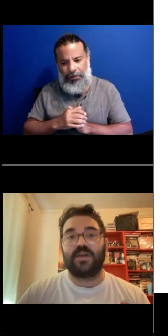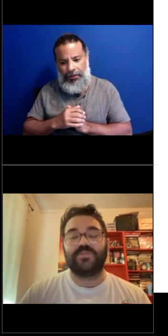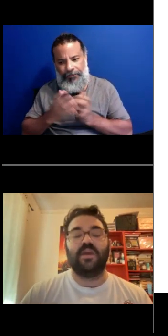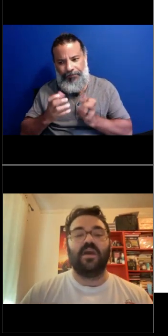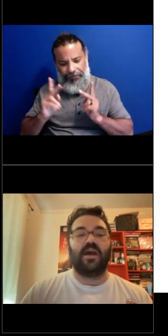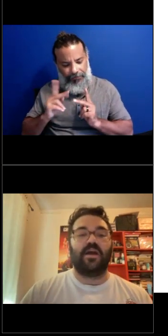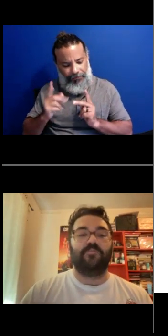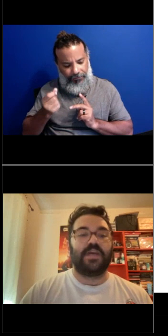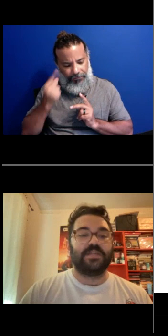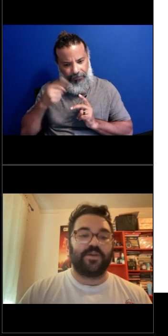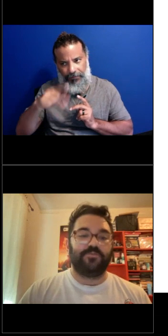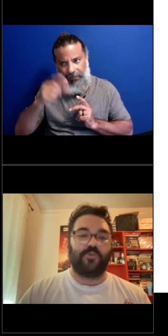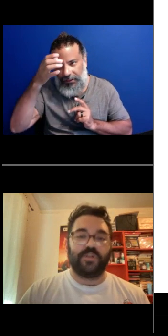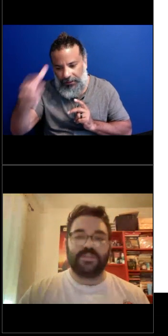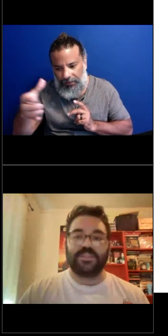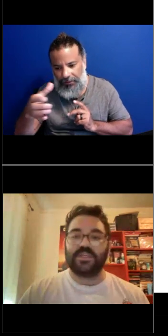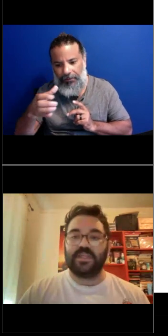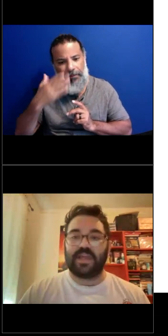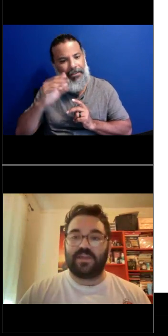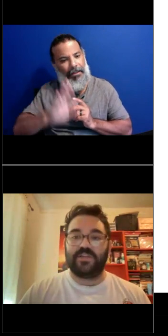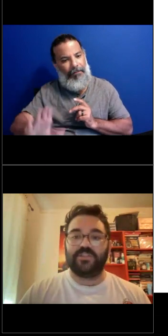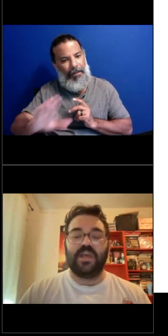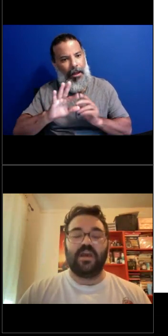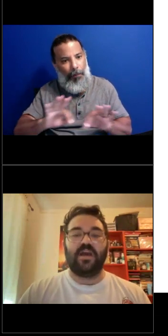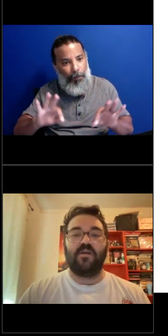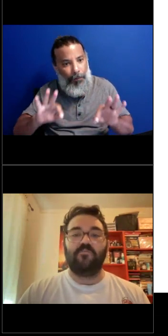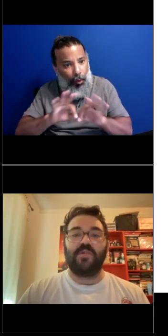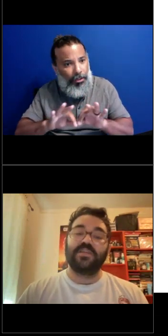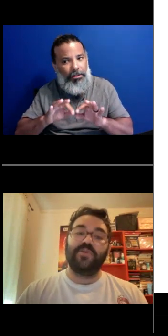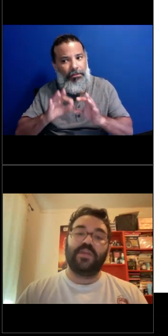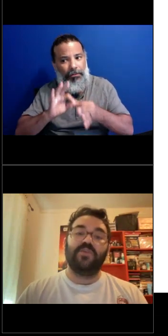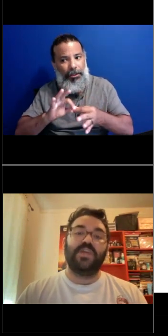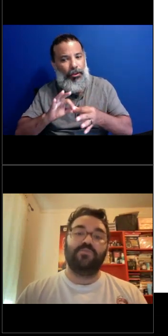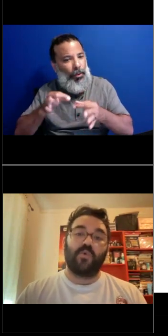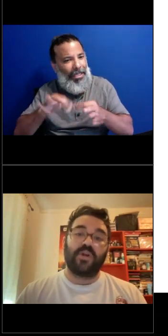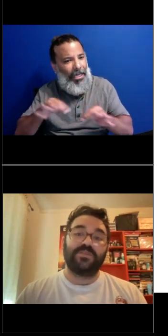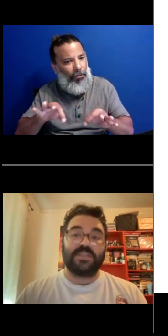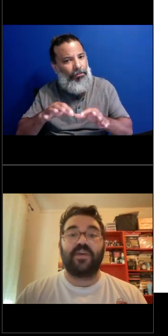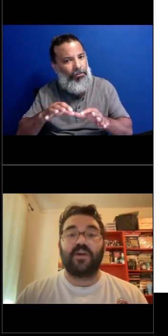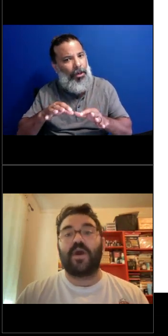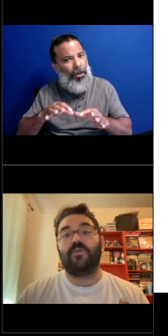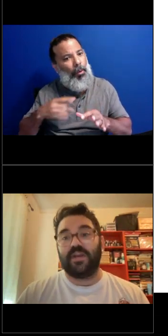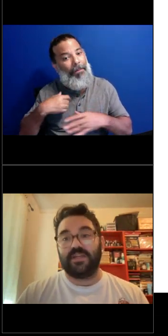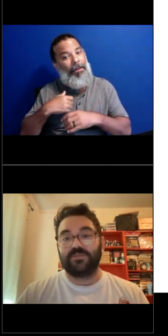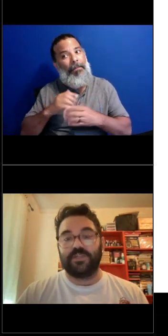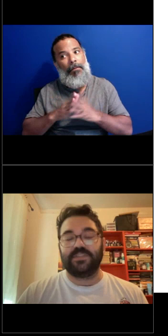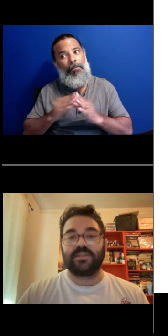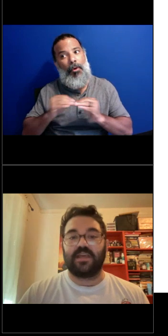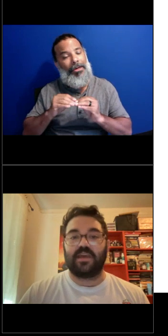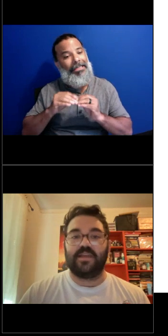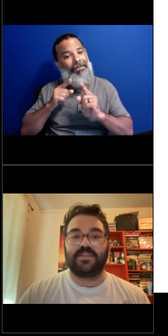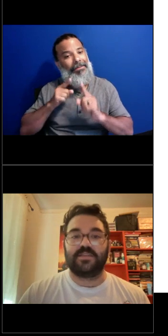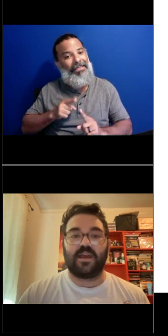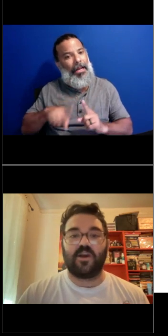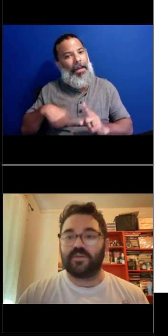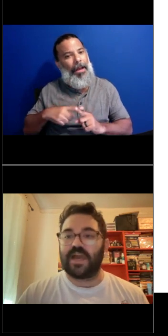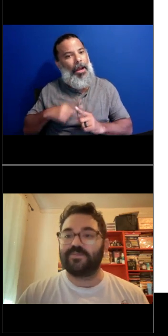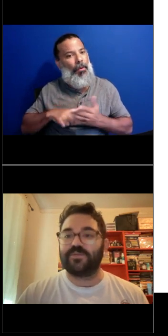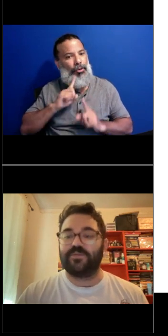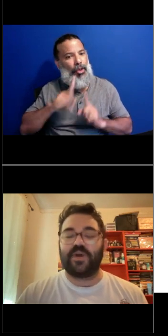these concepts because of their importance in language, is that we can be more specific about what it is we're discussing. And